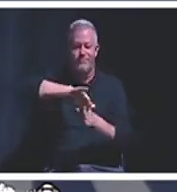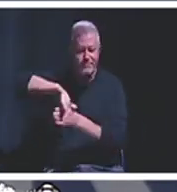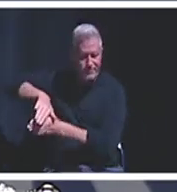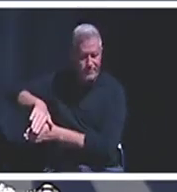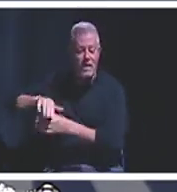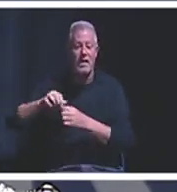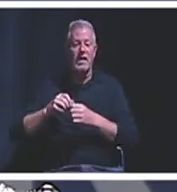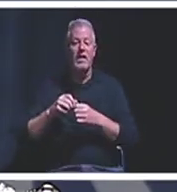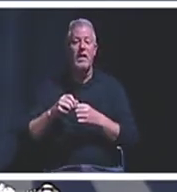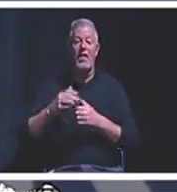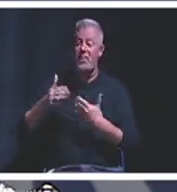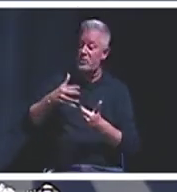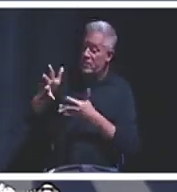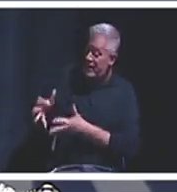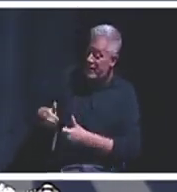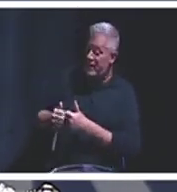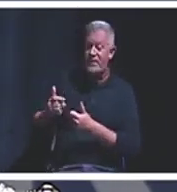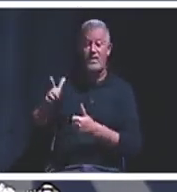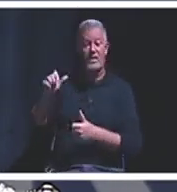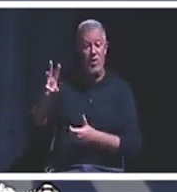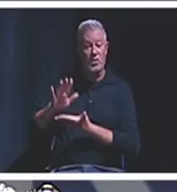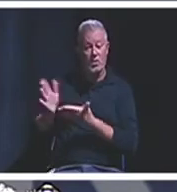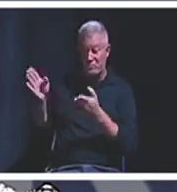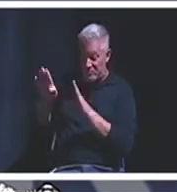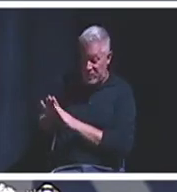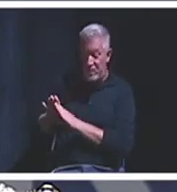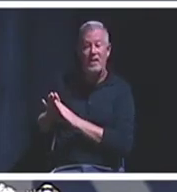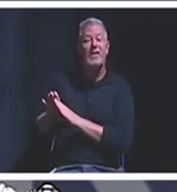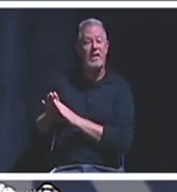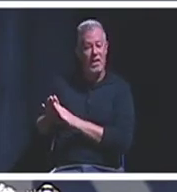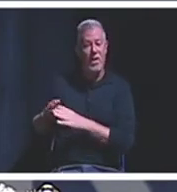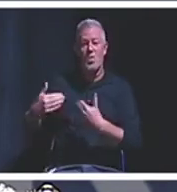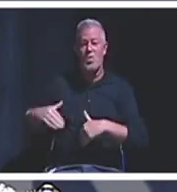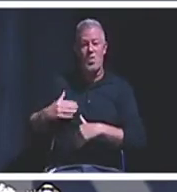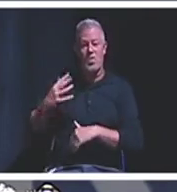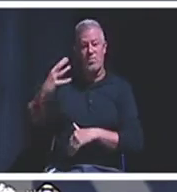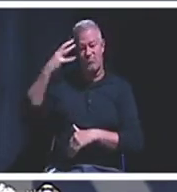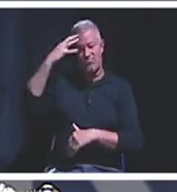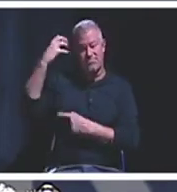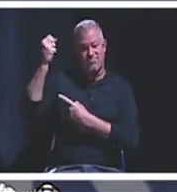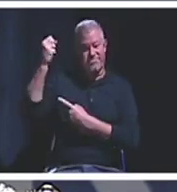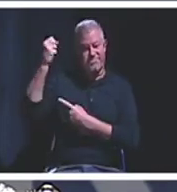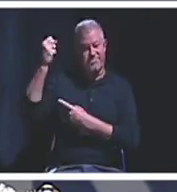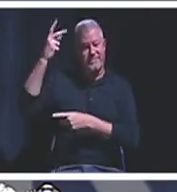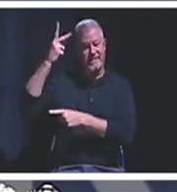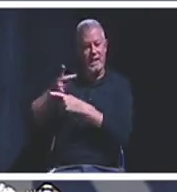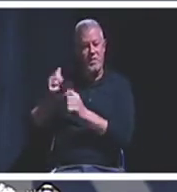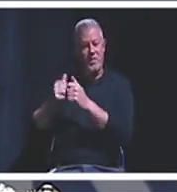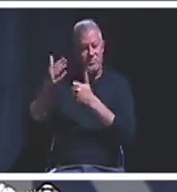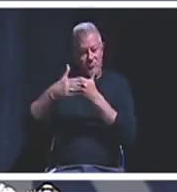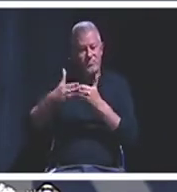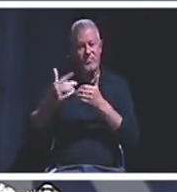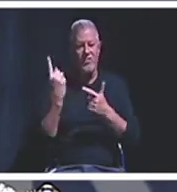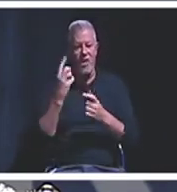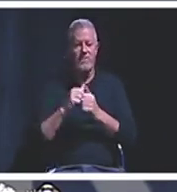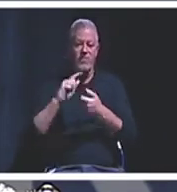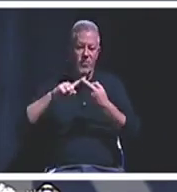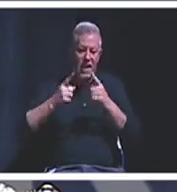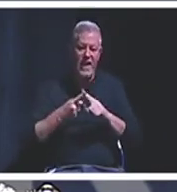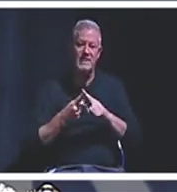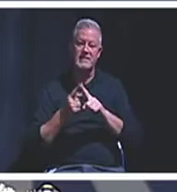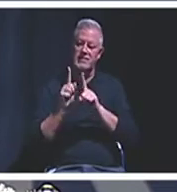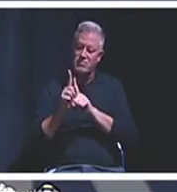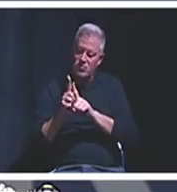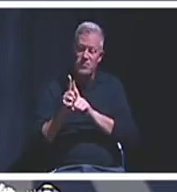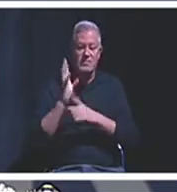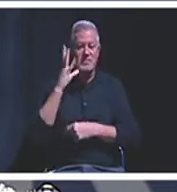school comes to a close are really incomparable to what we've gained and will carry with us from this point forward. Friendships, mentors, and